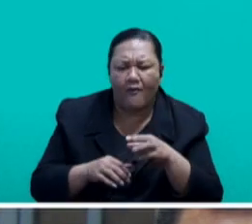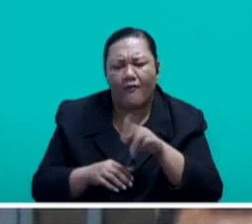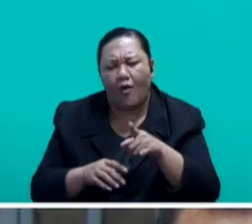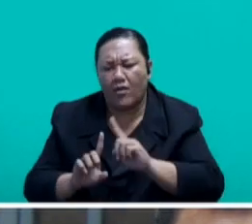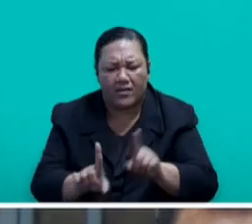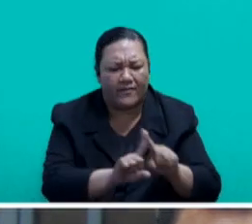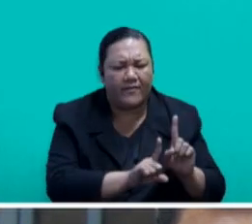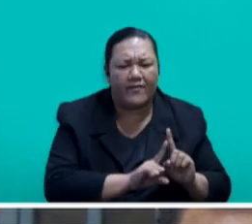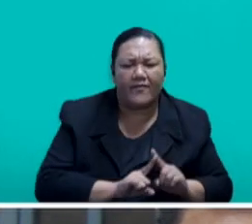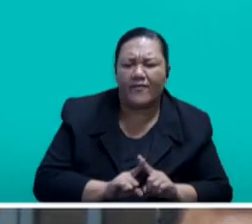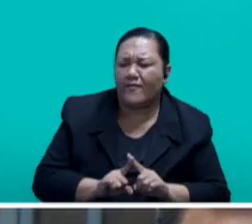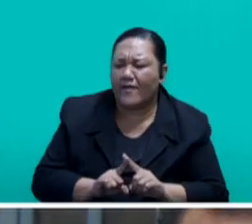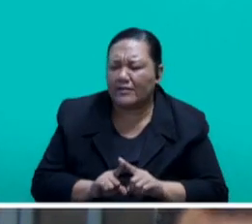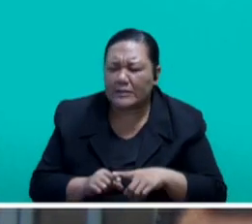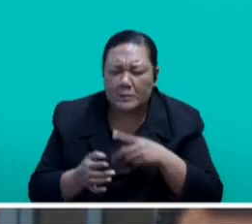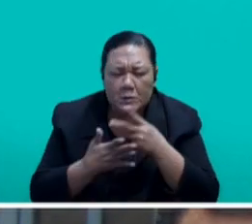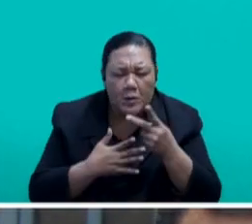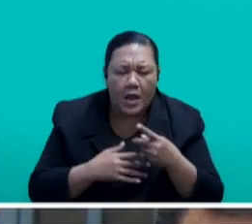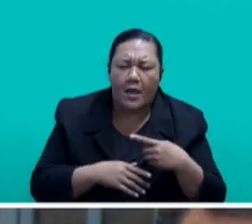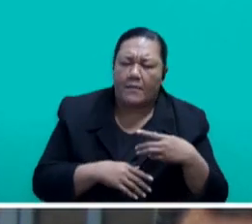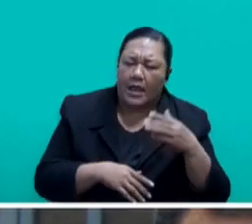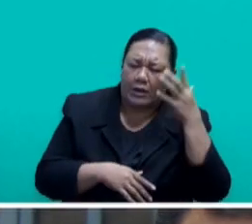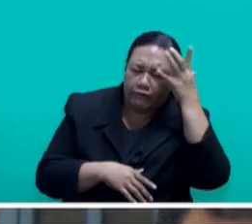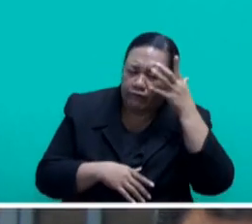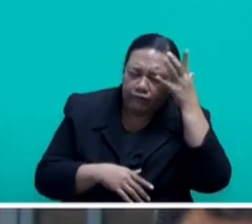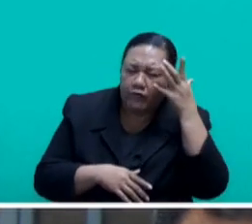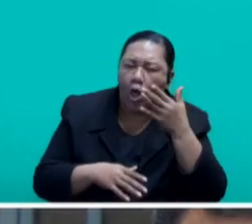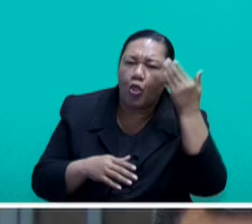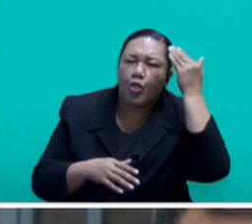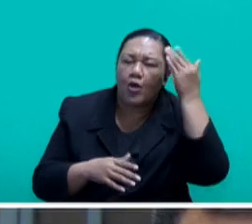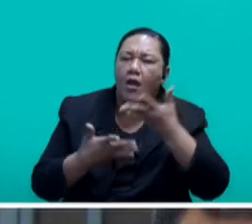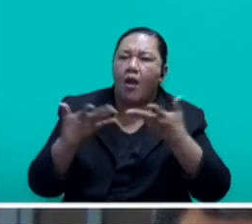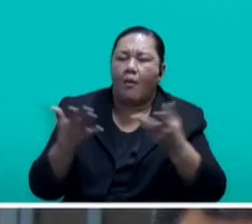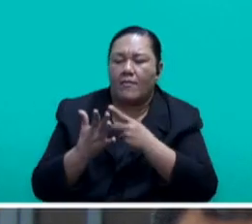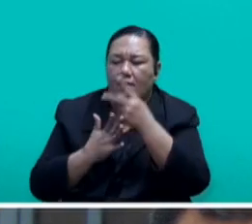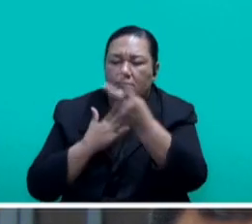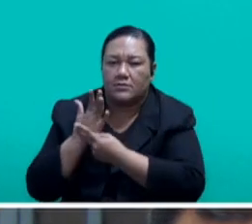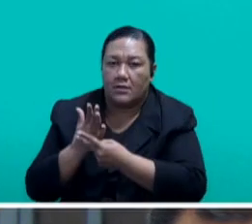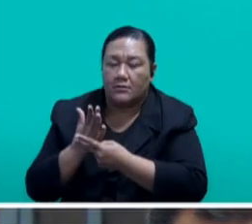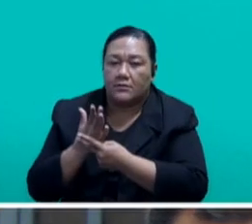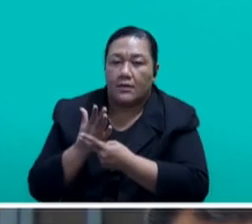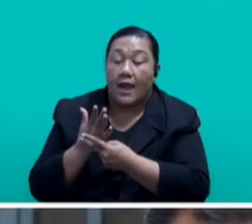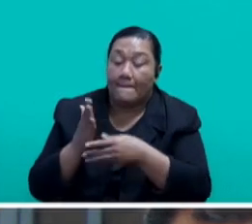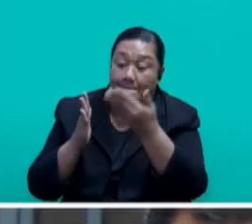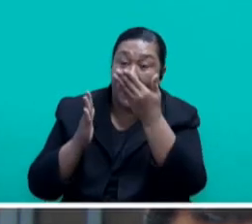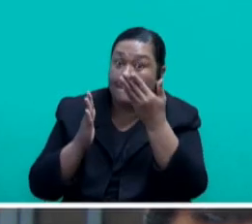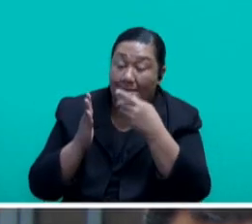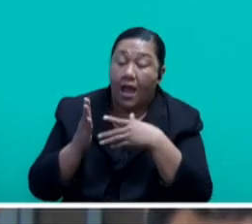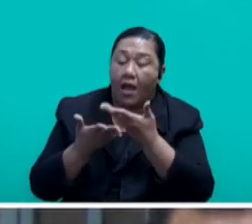the need for a carefully thought out budget to address the present and setting a